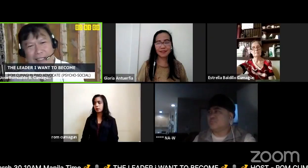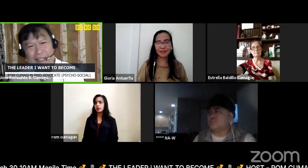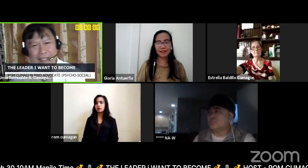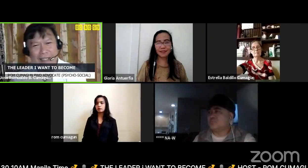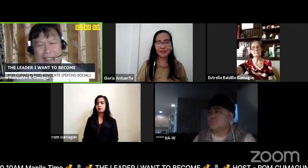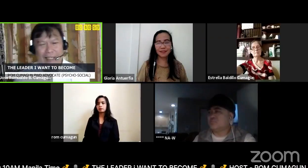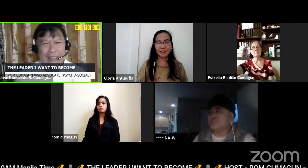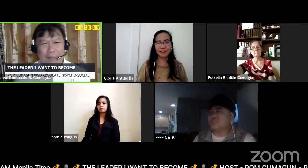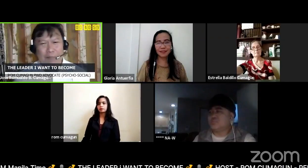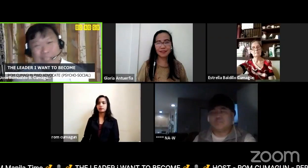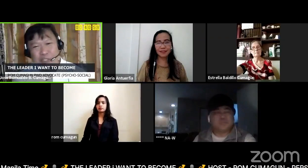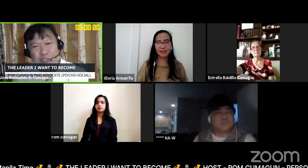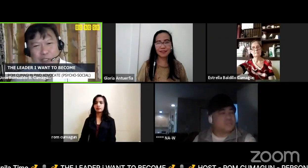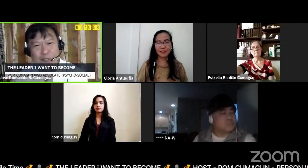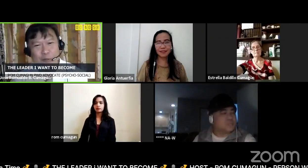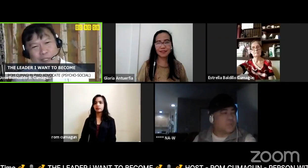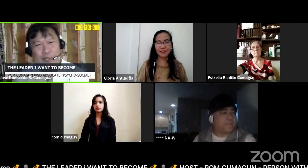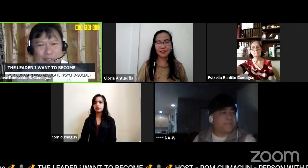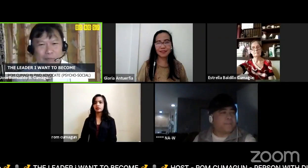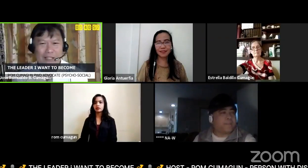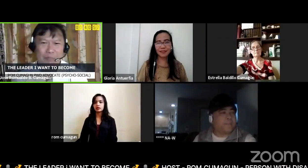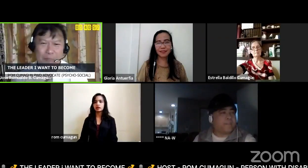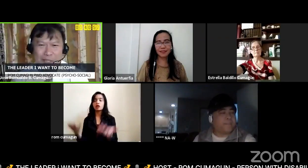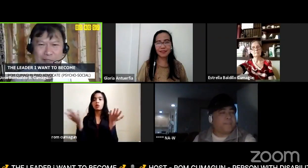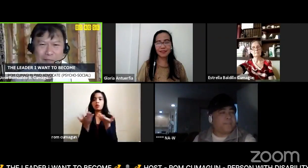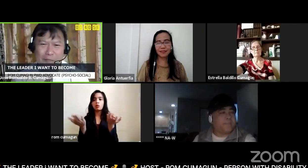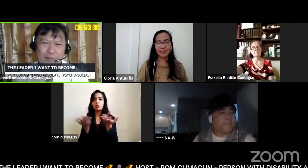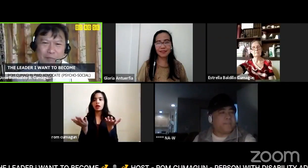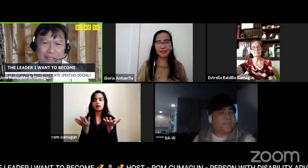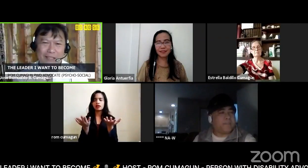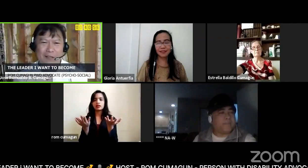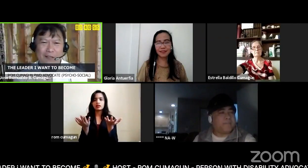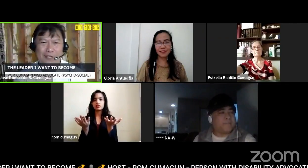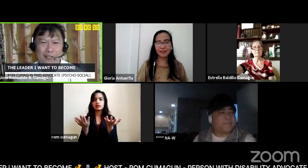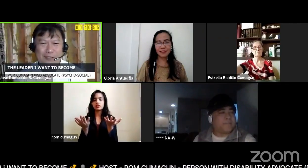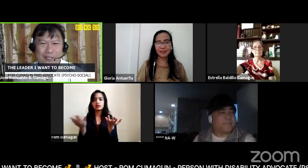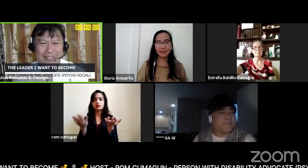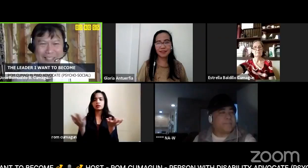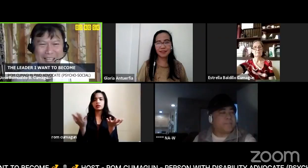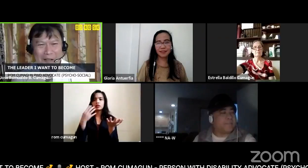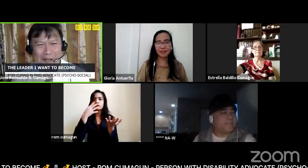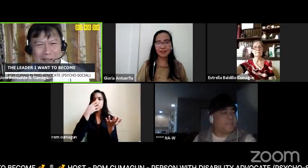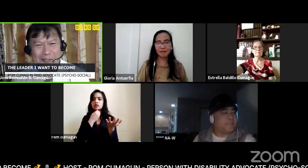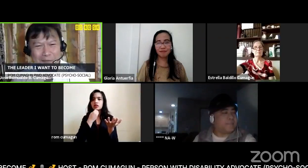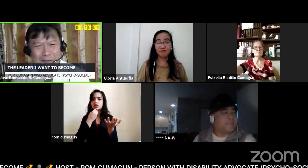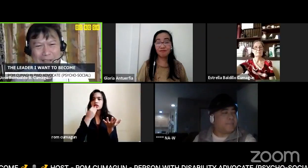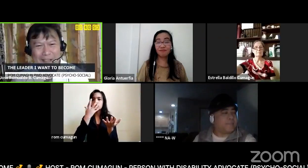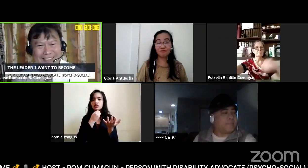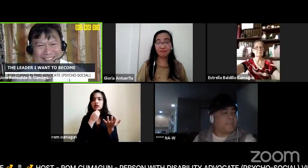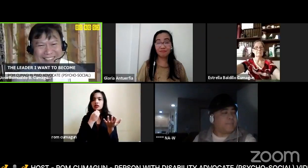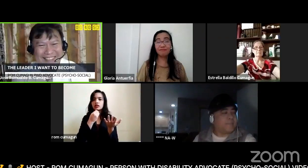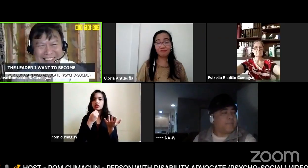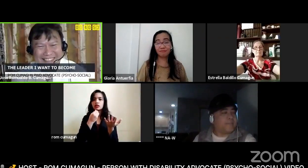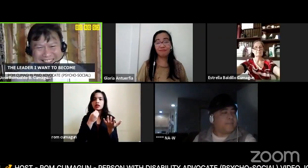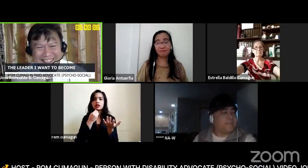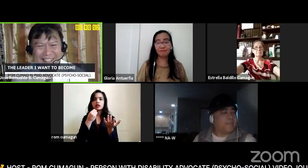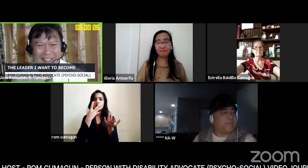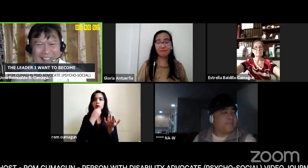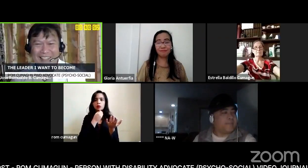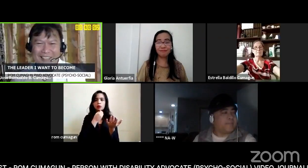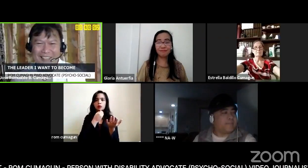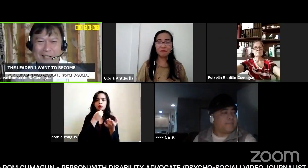does the pinch? Who is hurt by the pinch of me spending on this on this software?